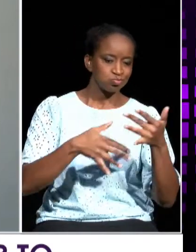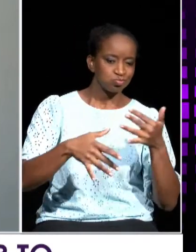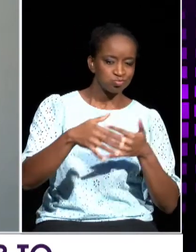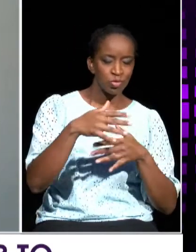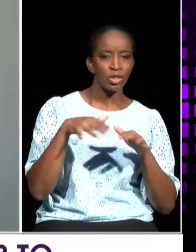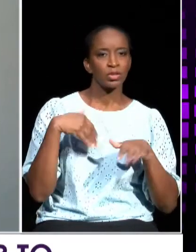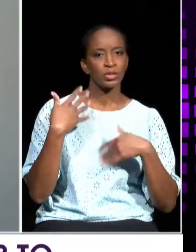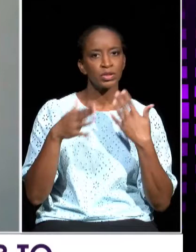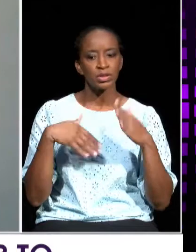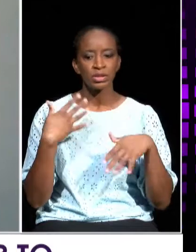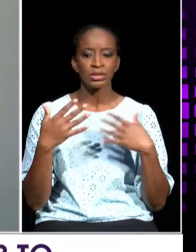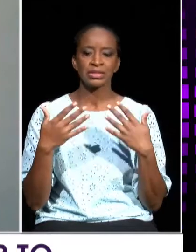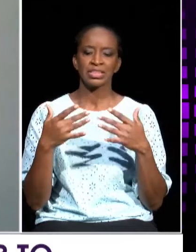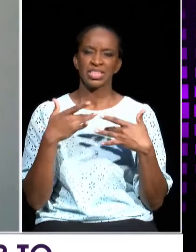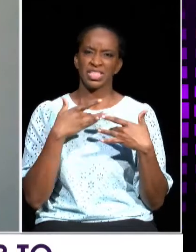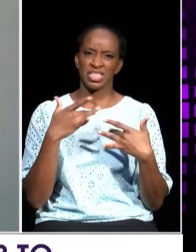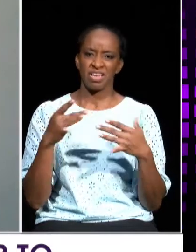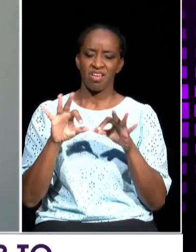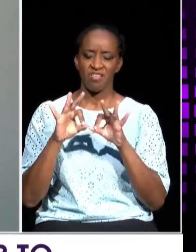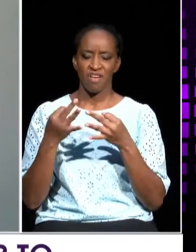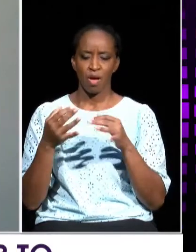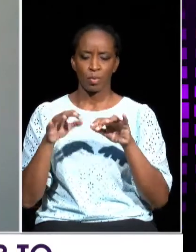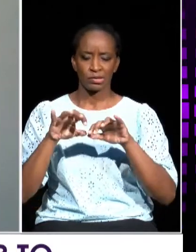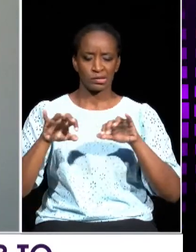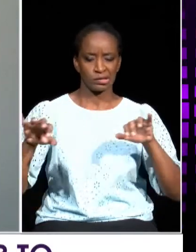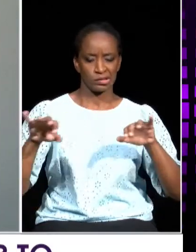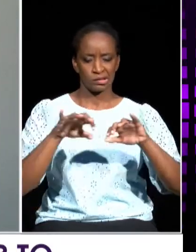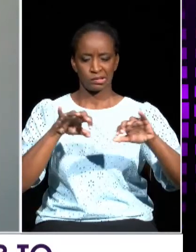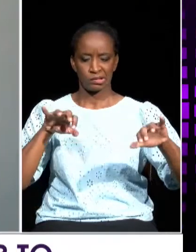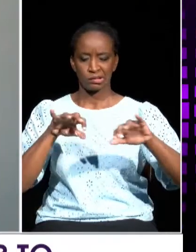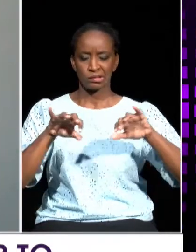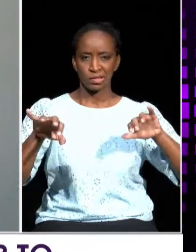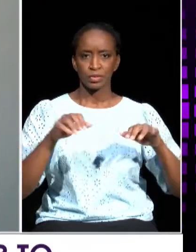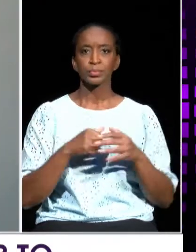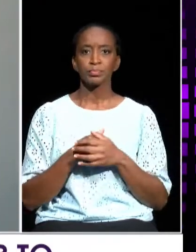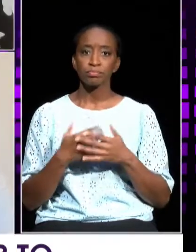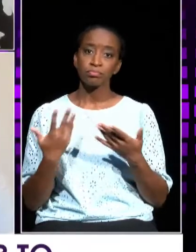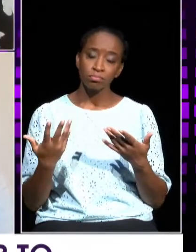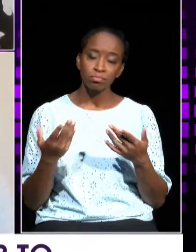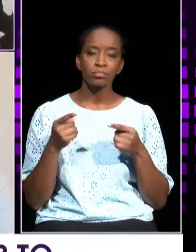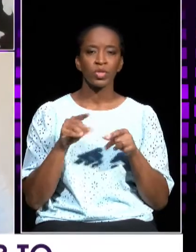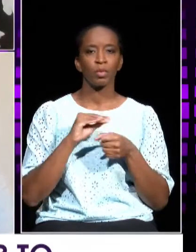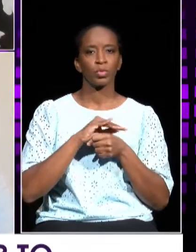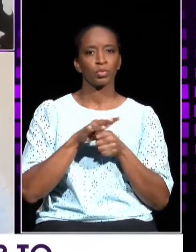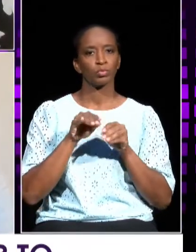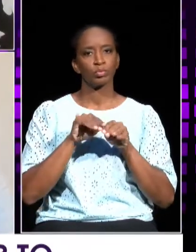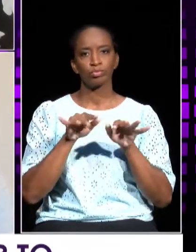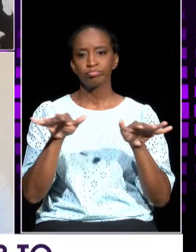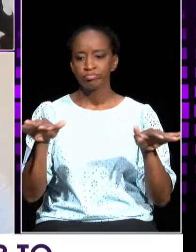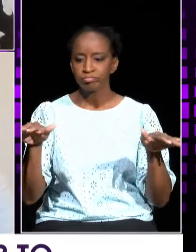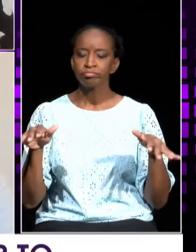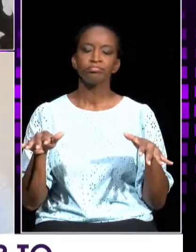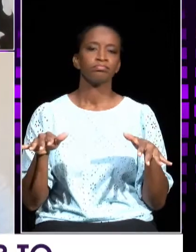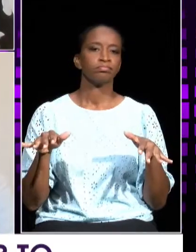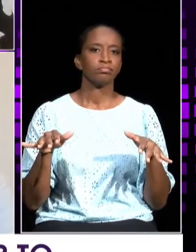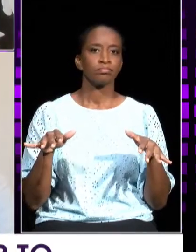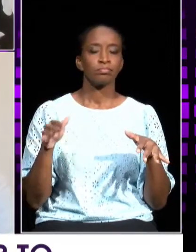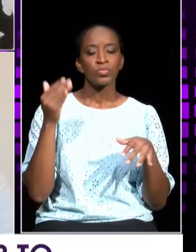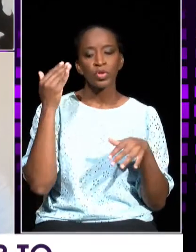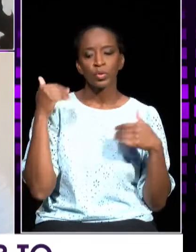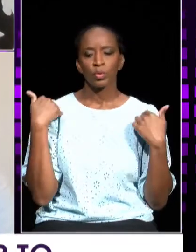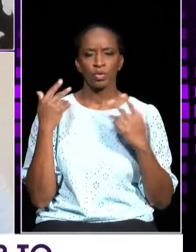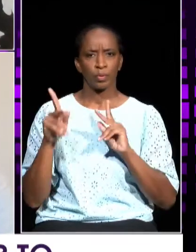pandemic. We saw children thrust from being in a very social environment, in schools, outside playing, they might hang out over the